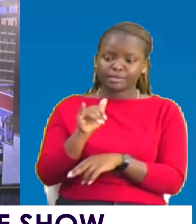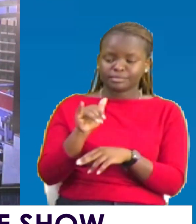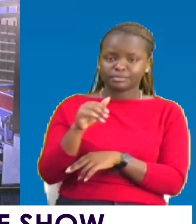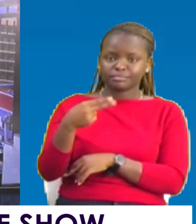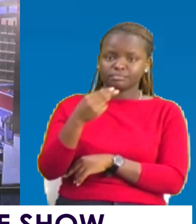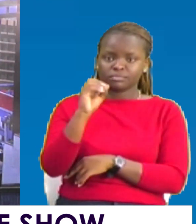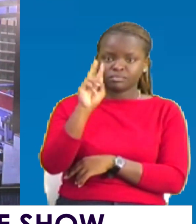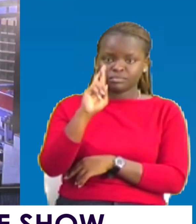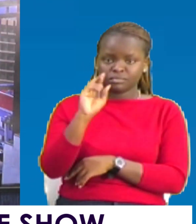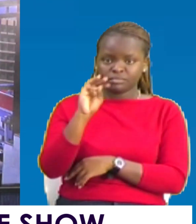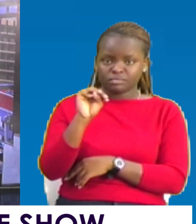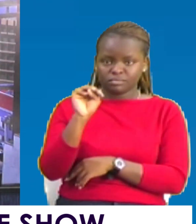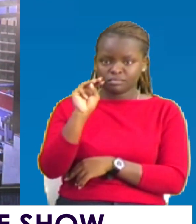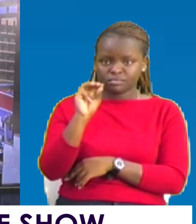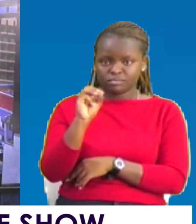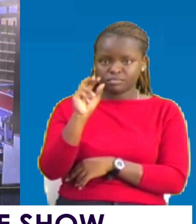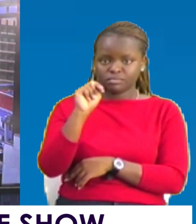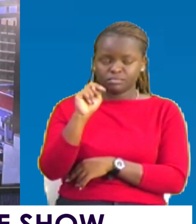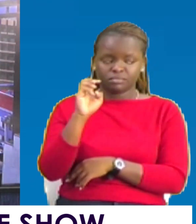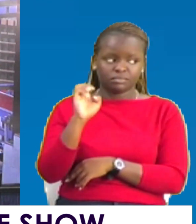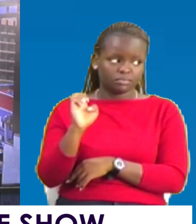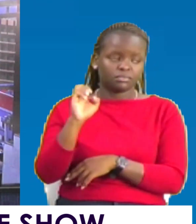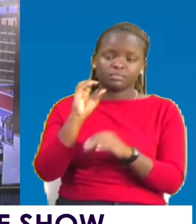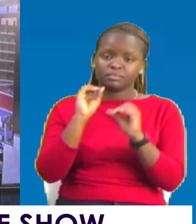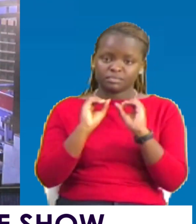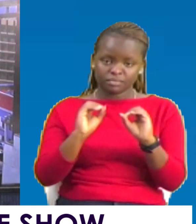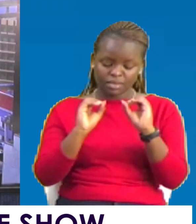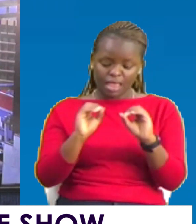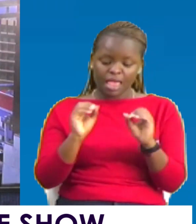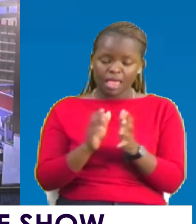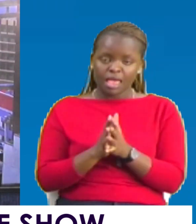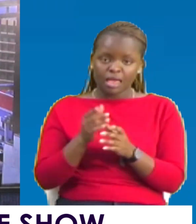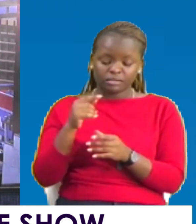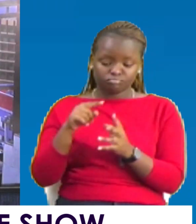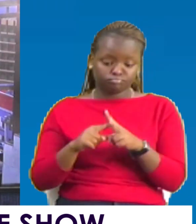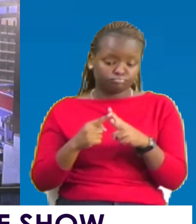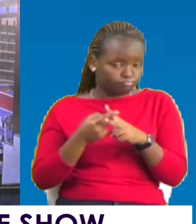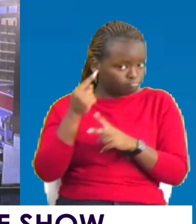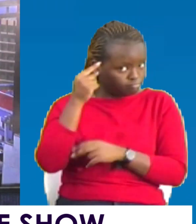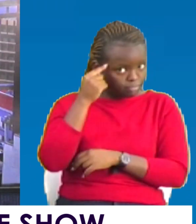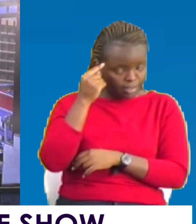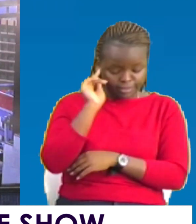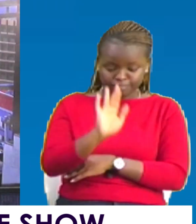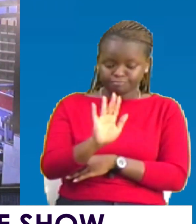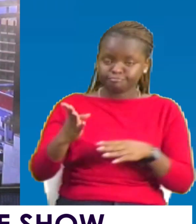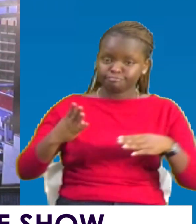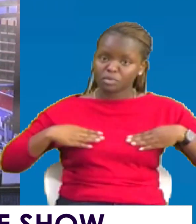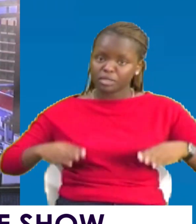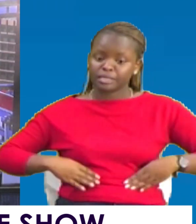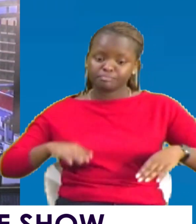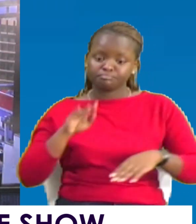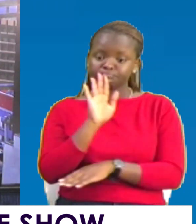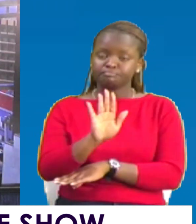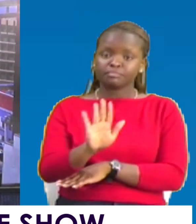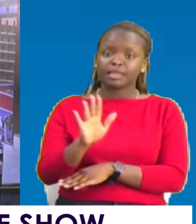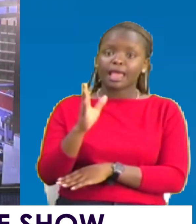But there is a certain chemical that is triggered in your mind, that is triggered in your body when you experience